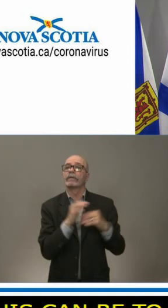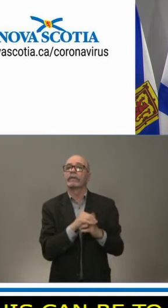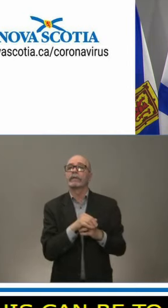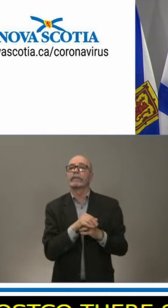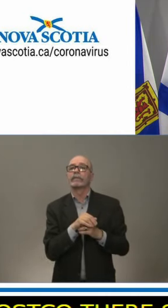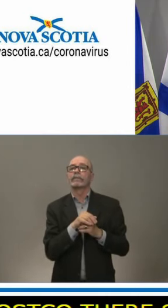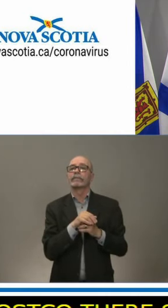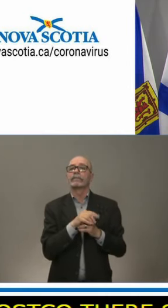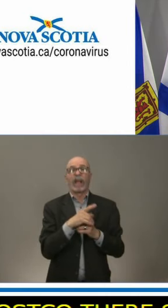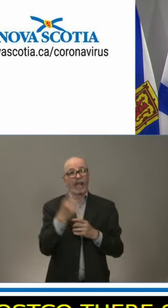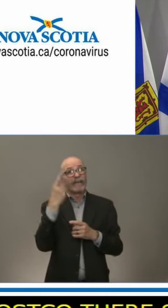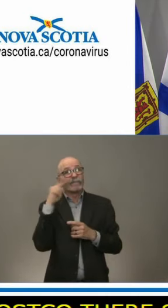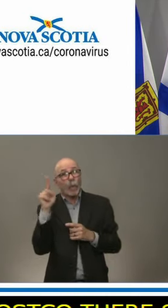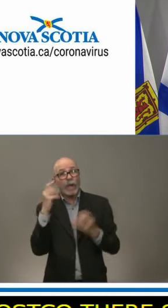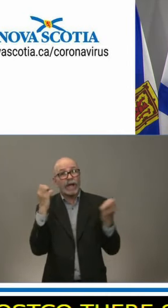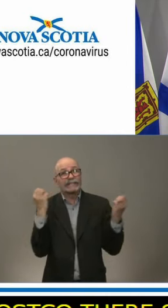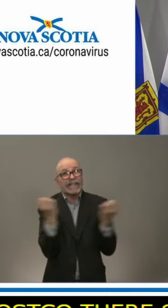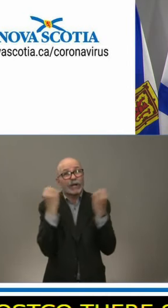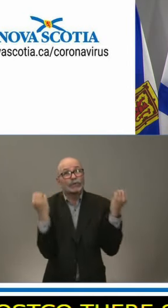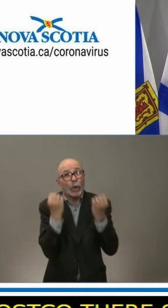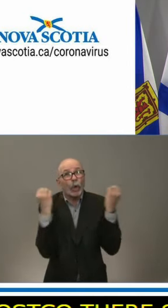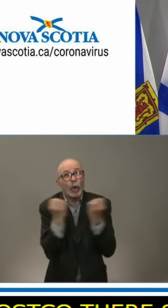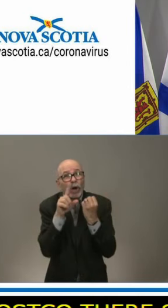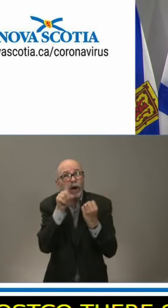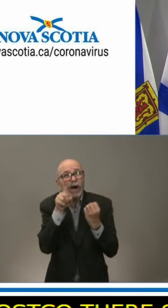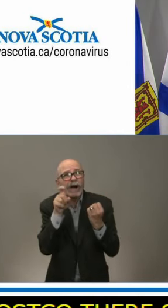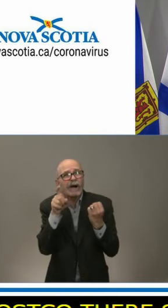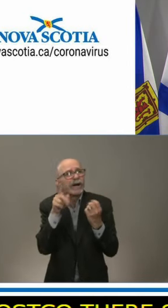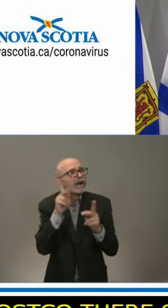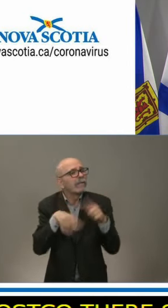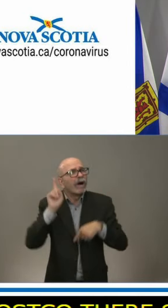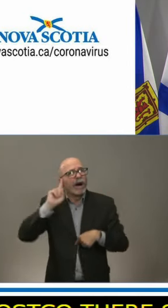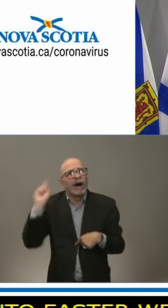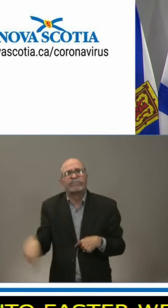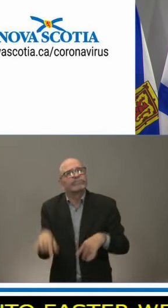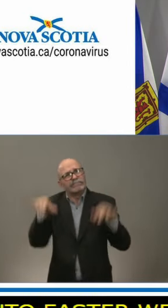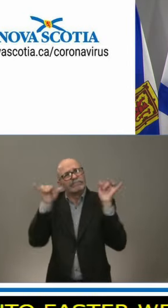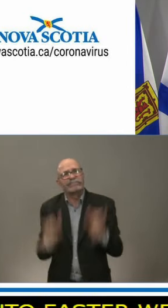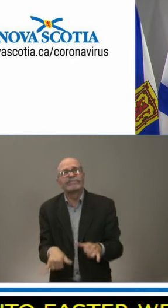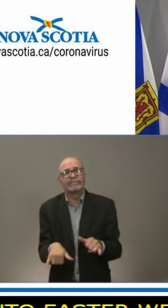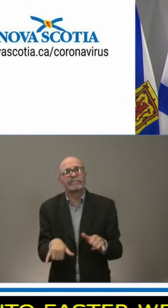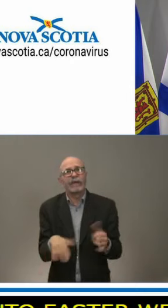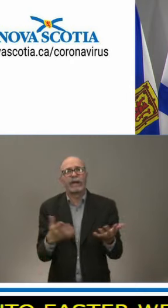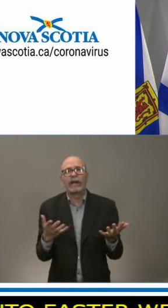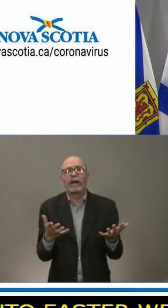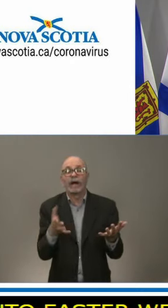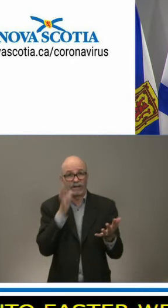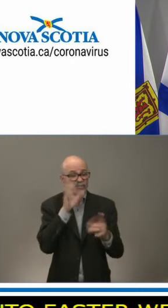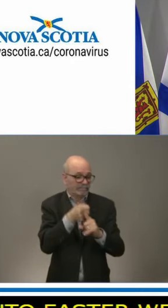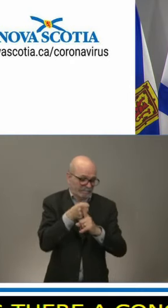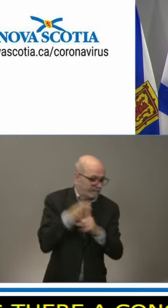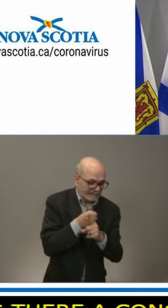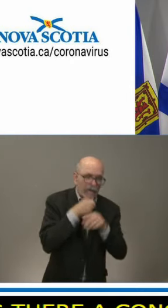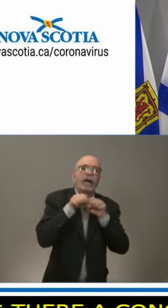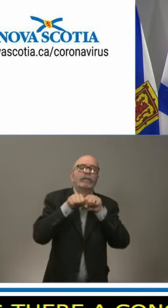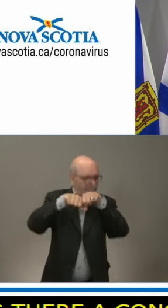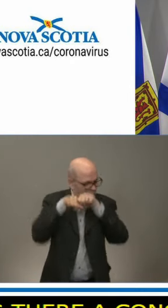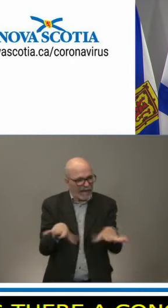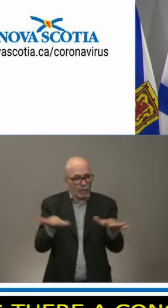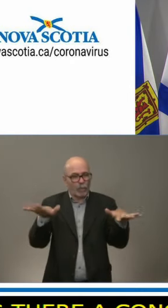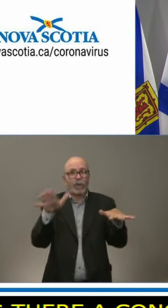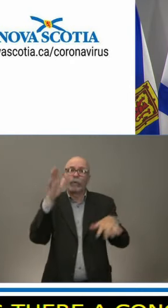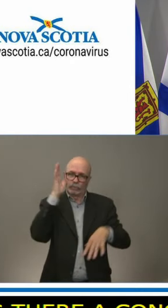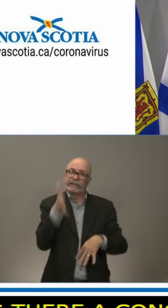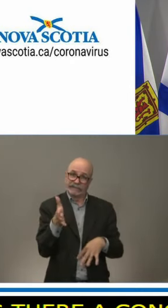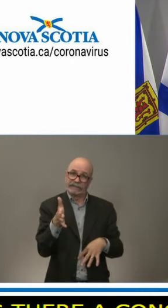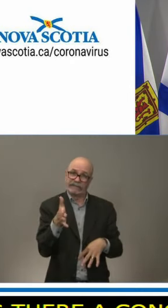cases if folks don't follow the directives that you've put out and start to gather, and especially as they're kind of all going into the stores